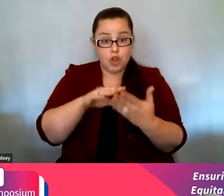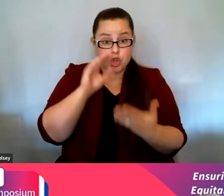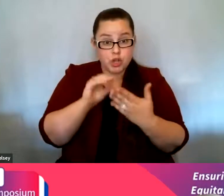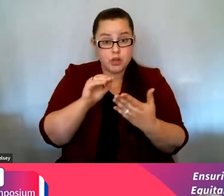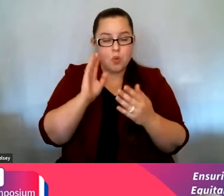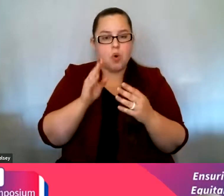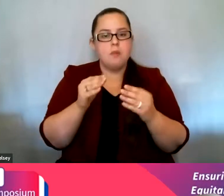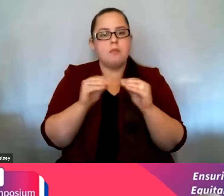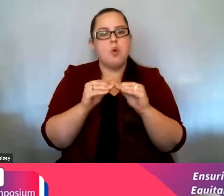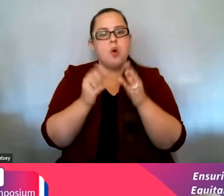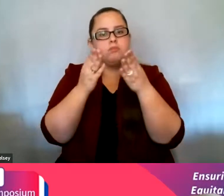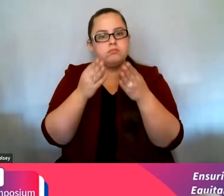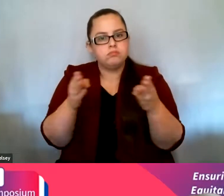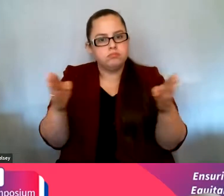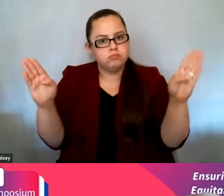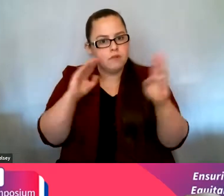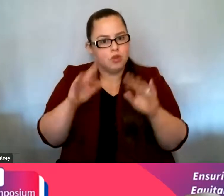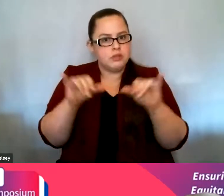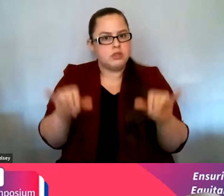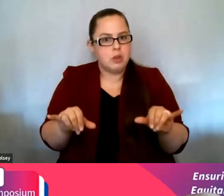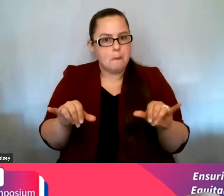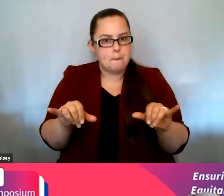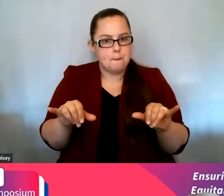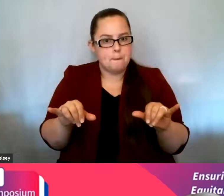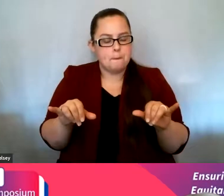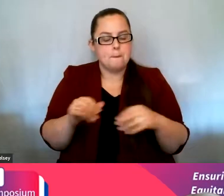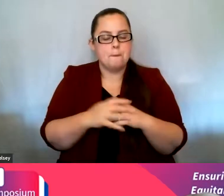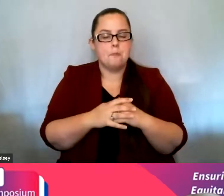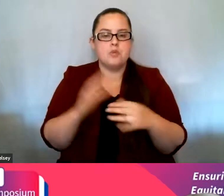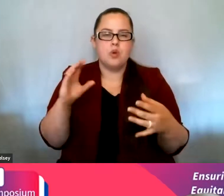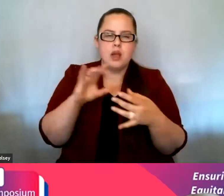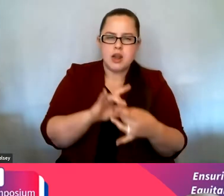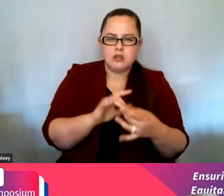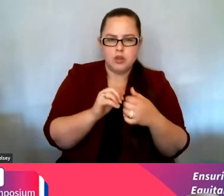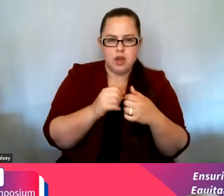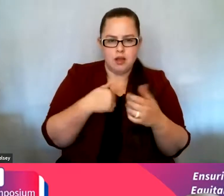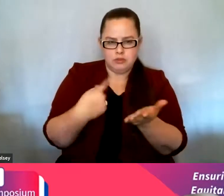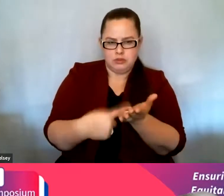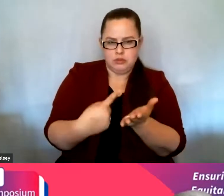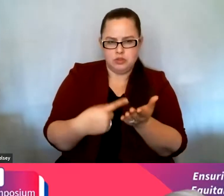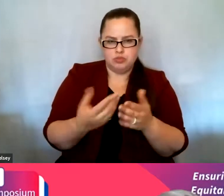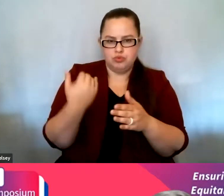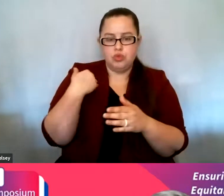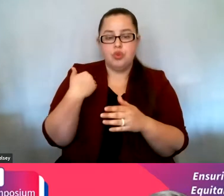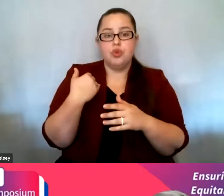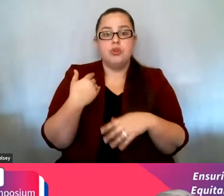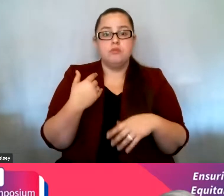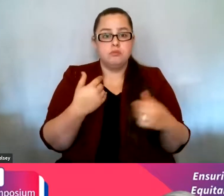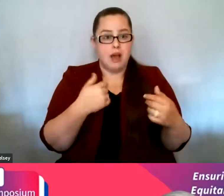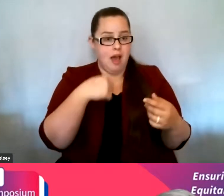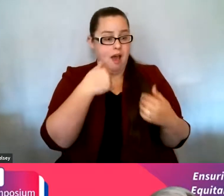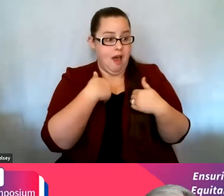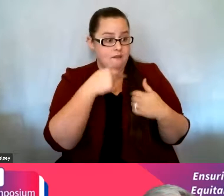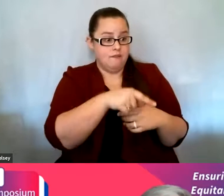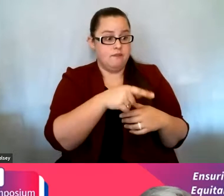more broadly to the system, right? So it connects with part of what I was talking about earlier, that on the one hand, we have an